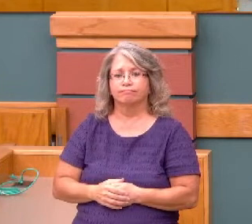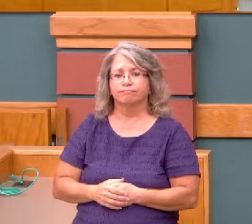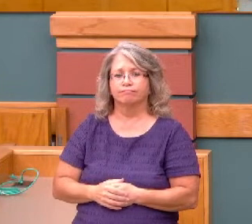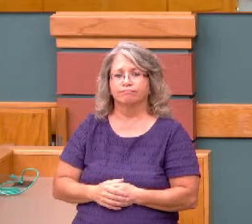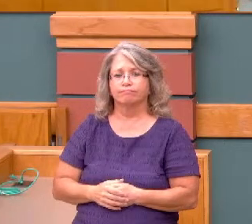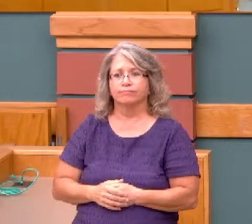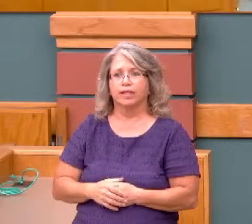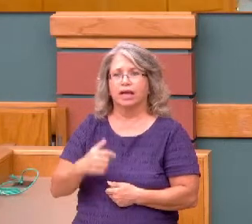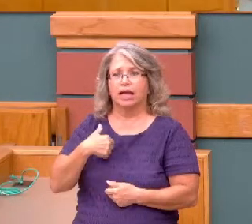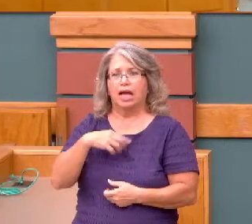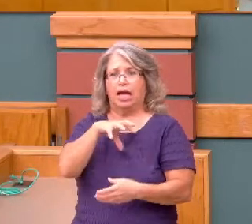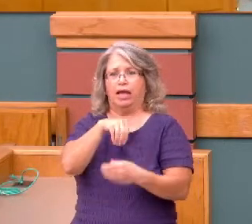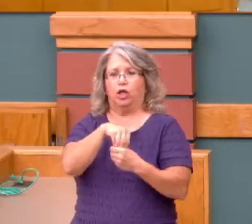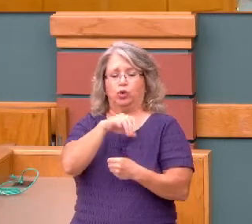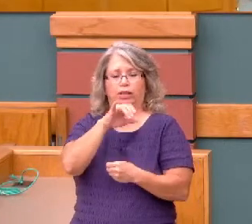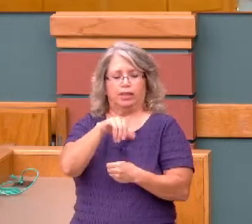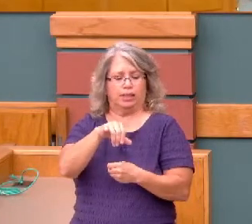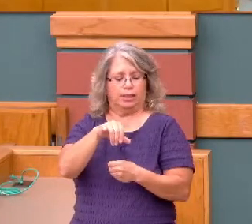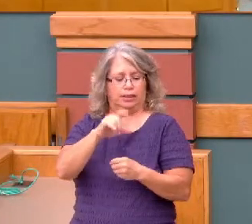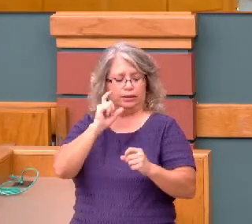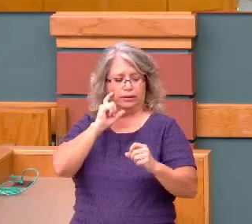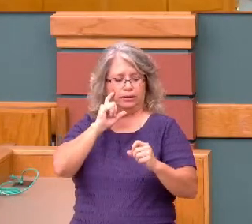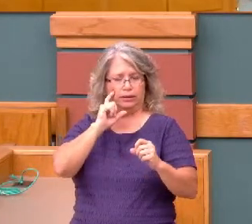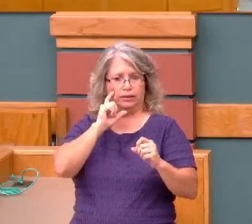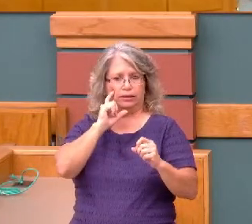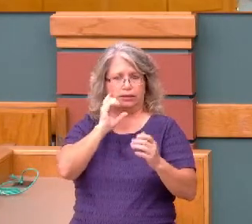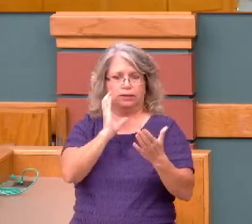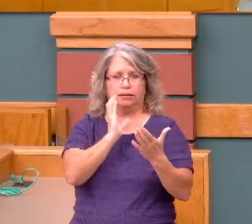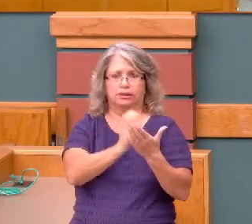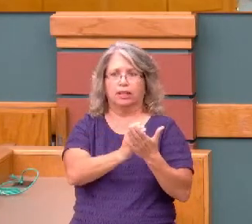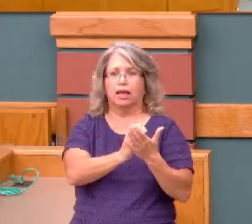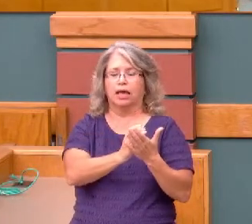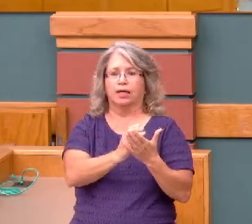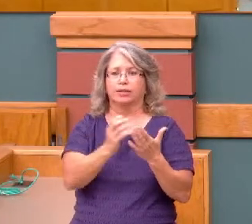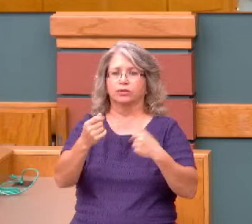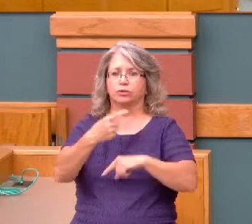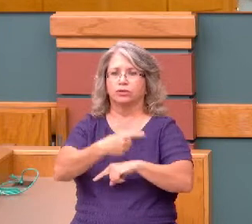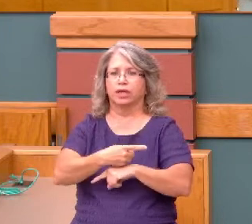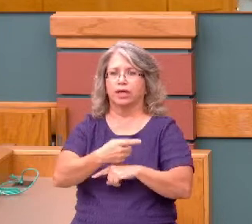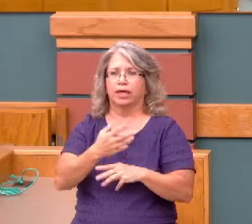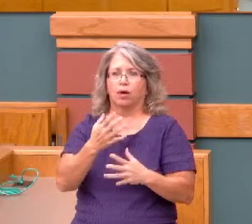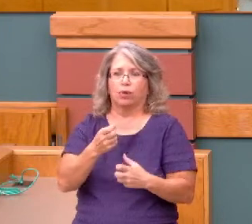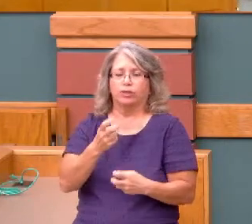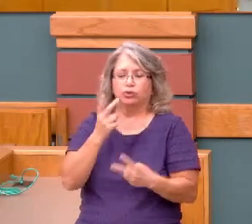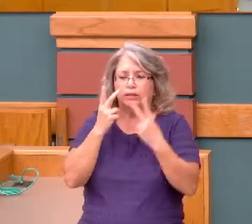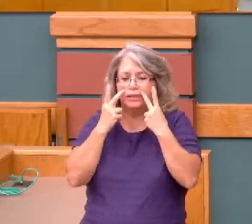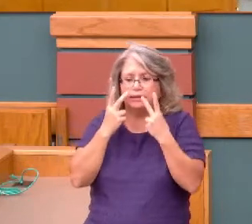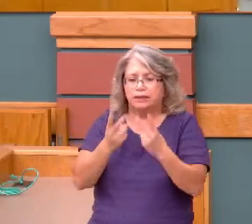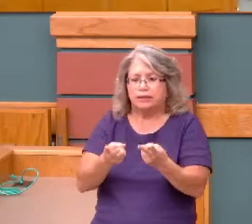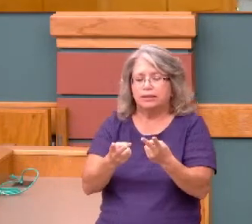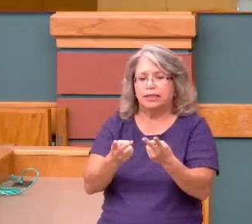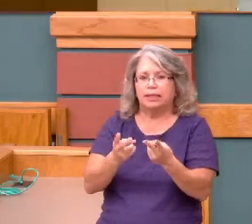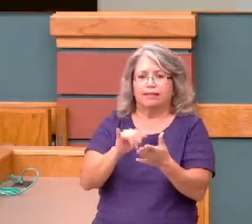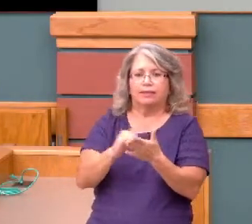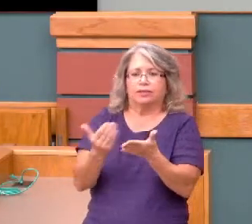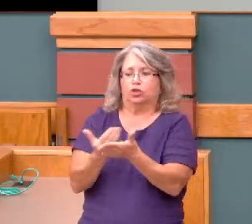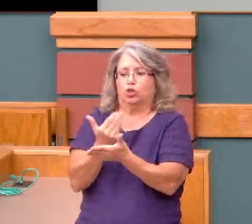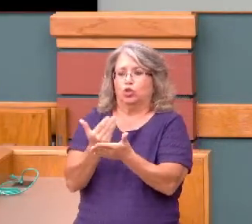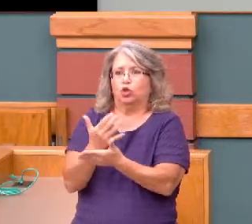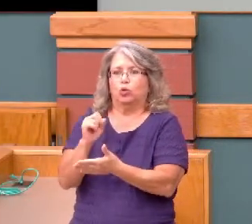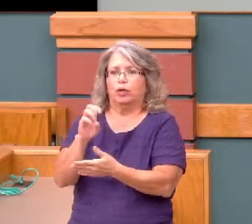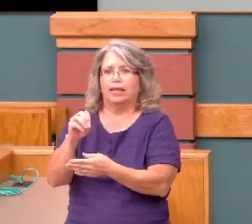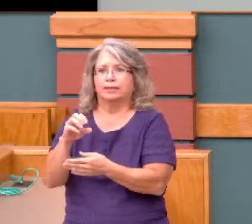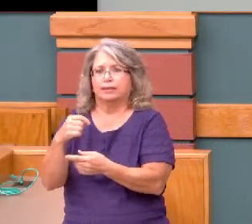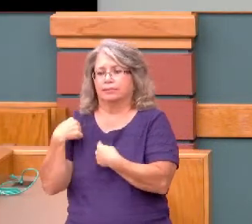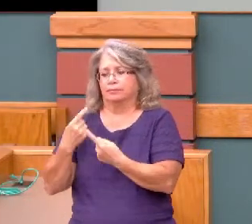I included this slide today because I wanted to show you who it's actually affecting, what these new cases are coming from. This is the new cases of COVID for the month